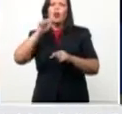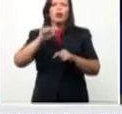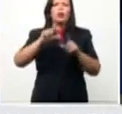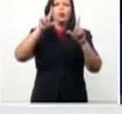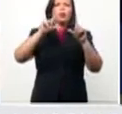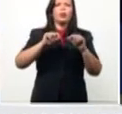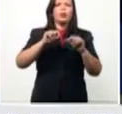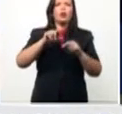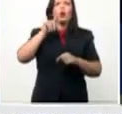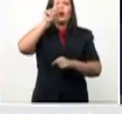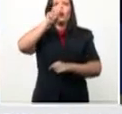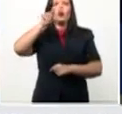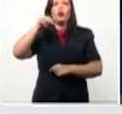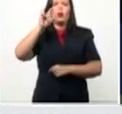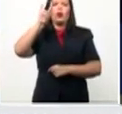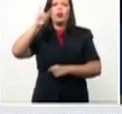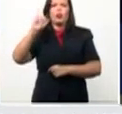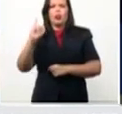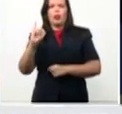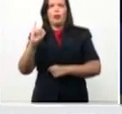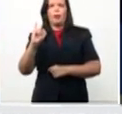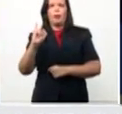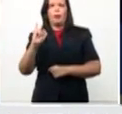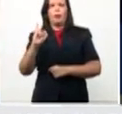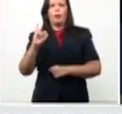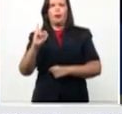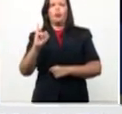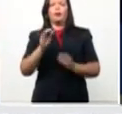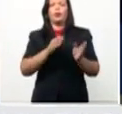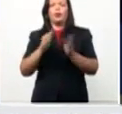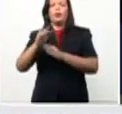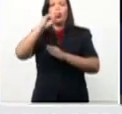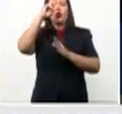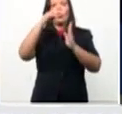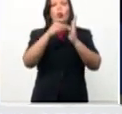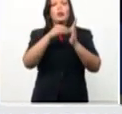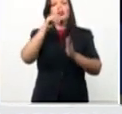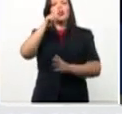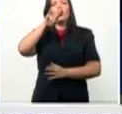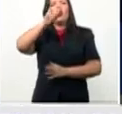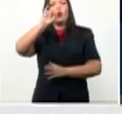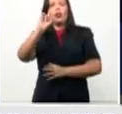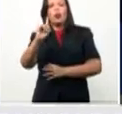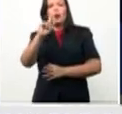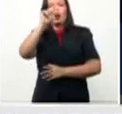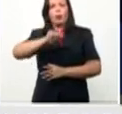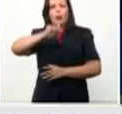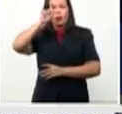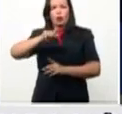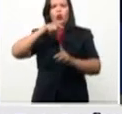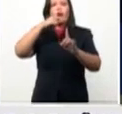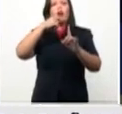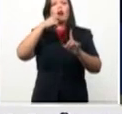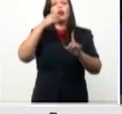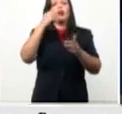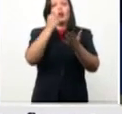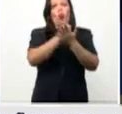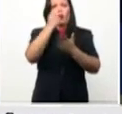1.96. Of the 2,191 patients diagnosed with the disease in Cuba,